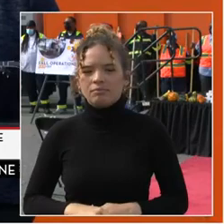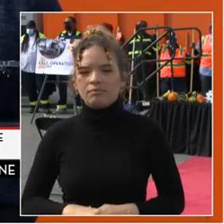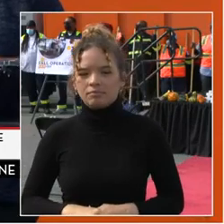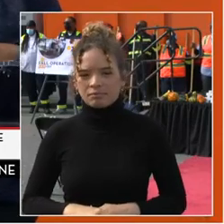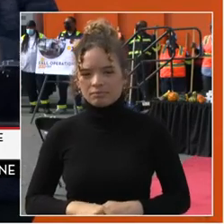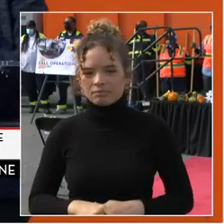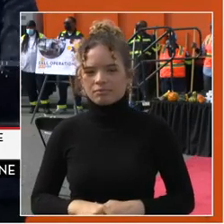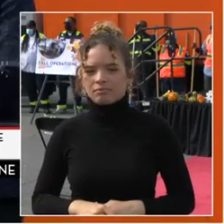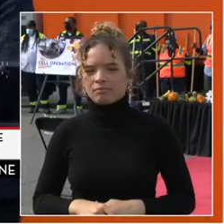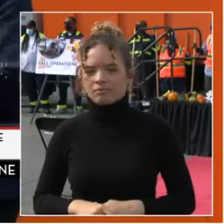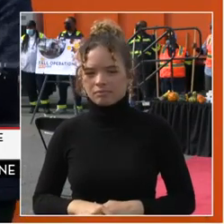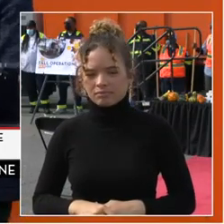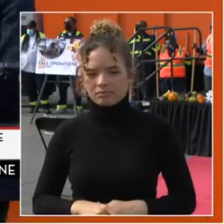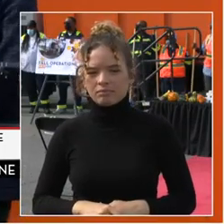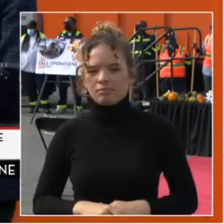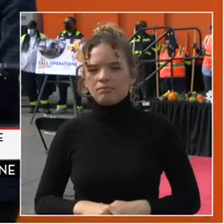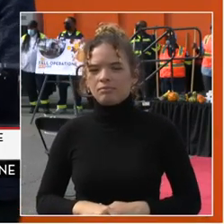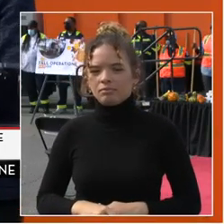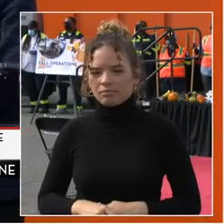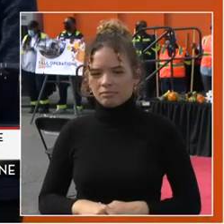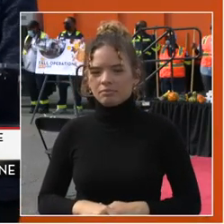of the public.